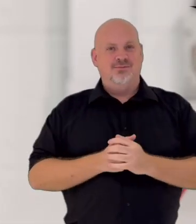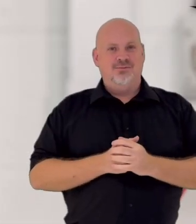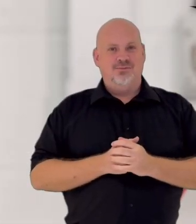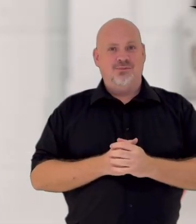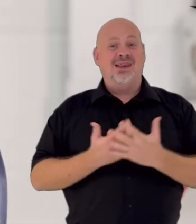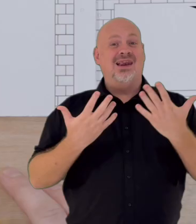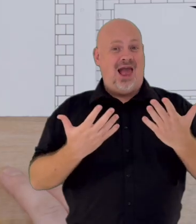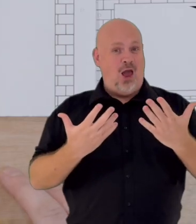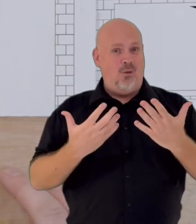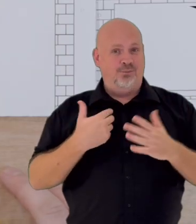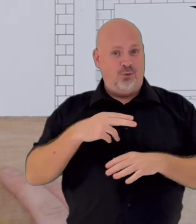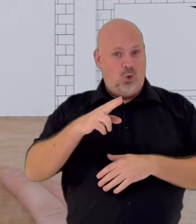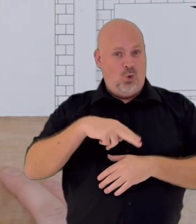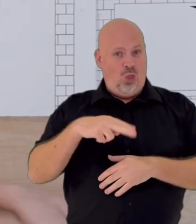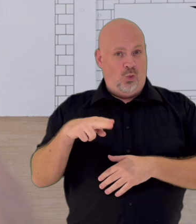together.